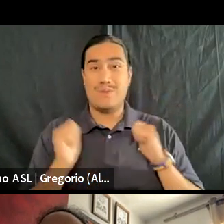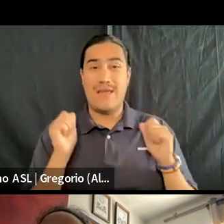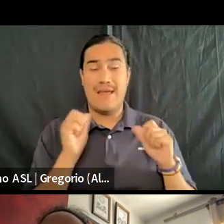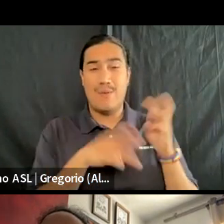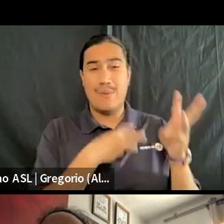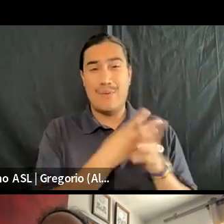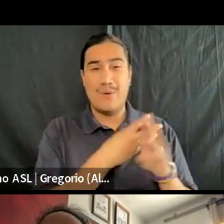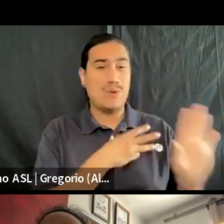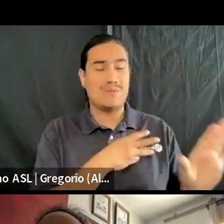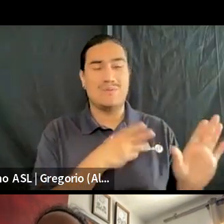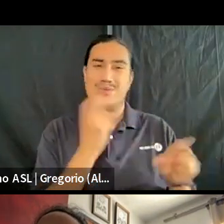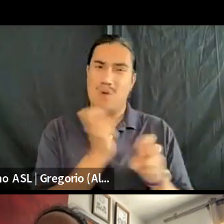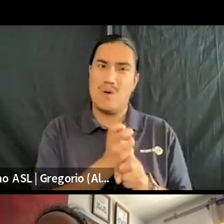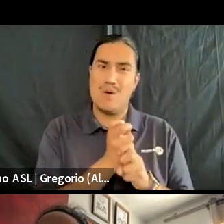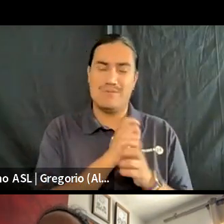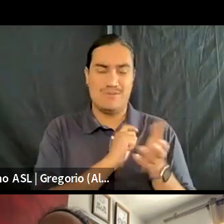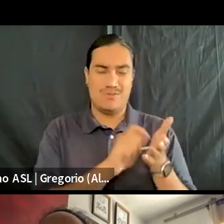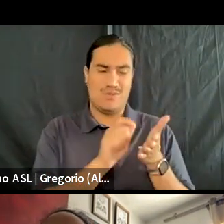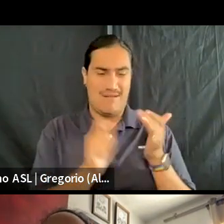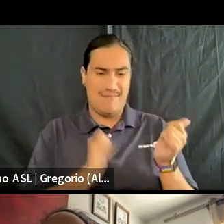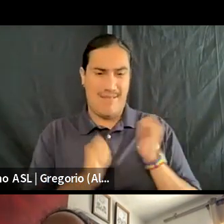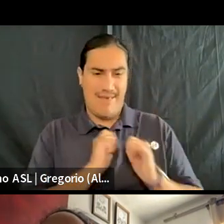play again. You know, the way